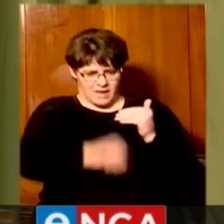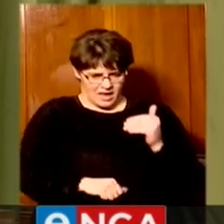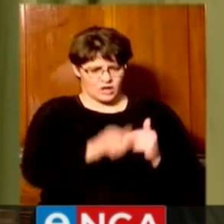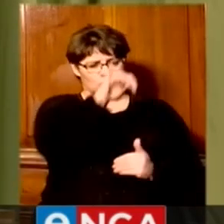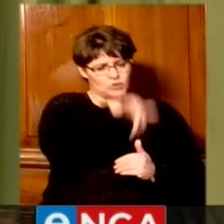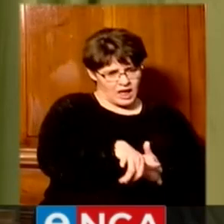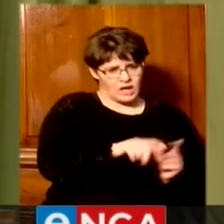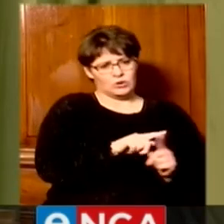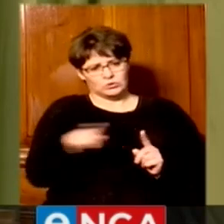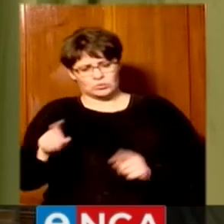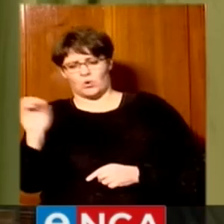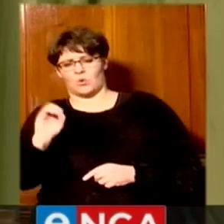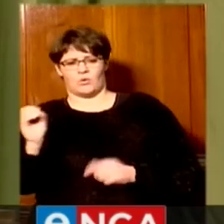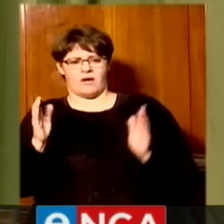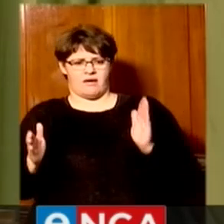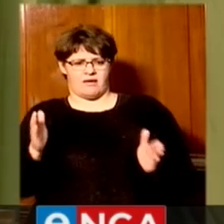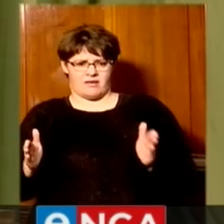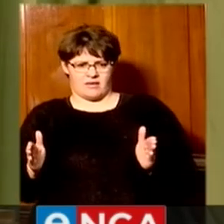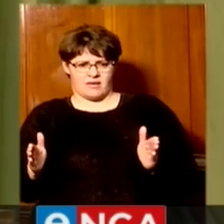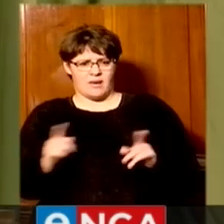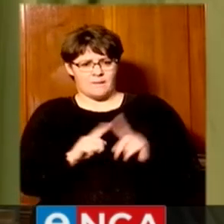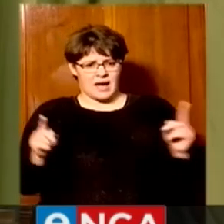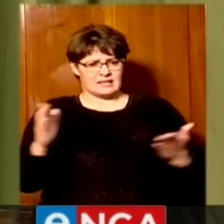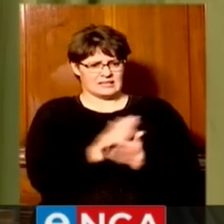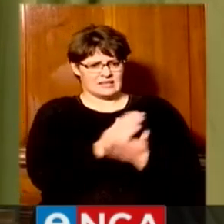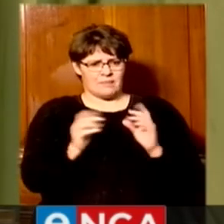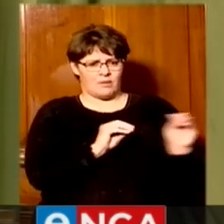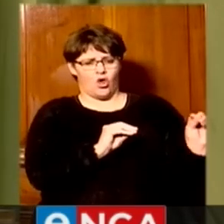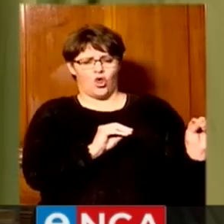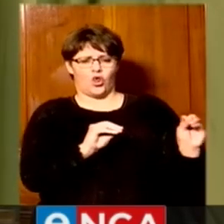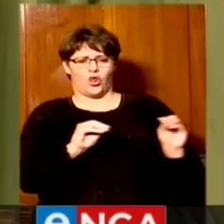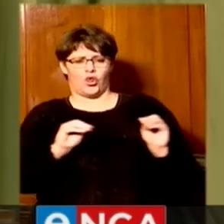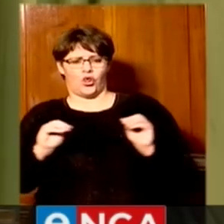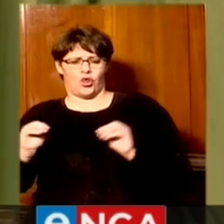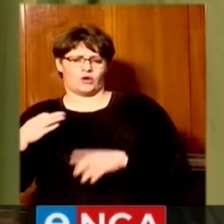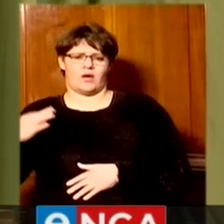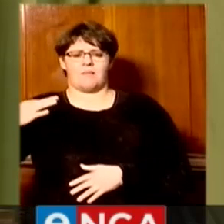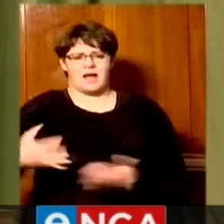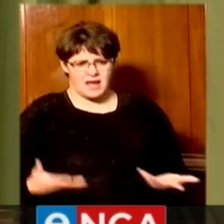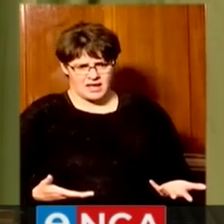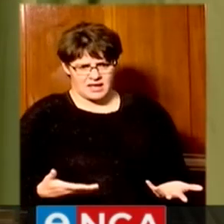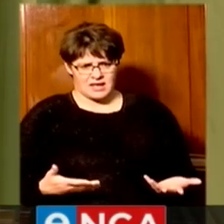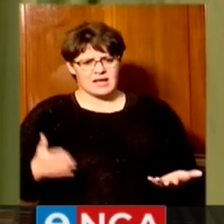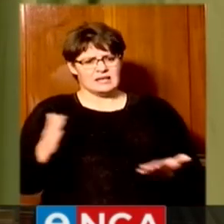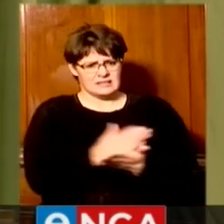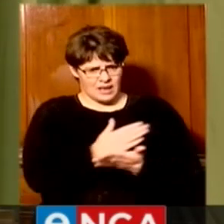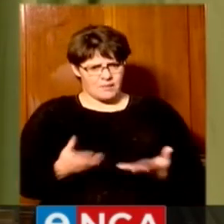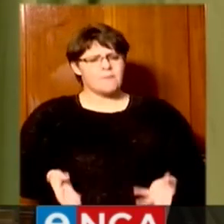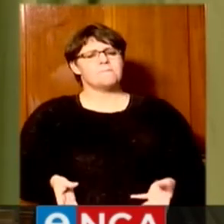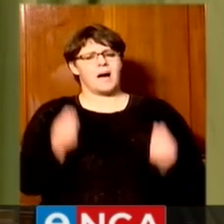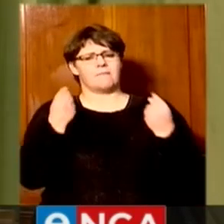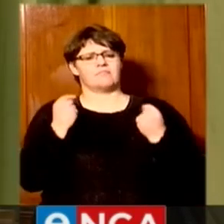October. Abanye ke abantu bathathe isikhathi ukuyi-applyela, abanye ke bayi-applyele, and laba